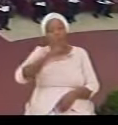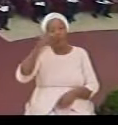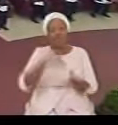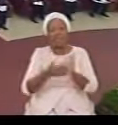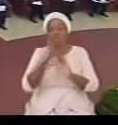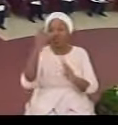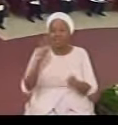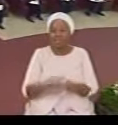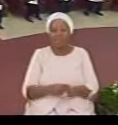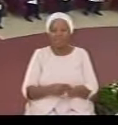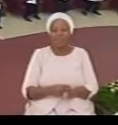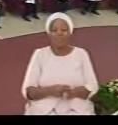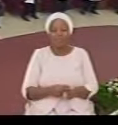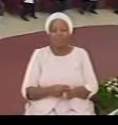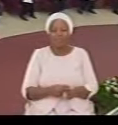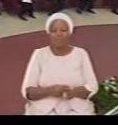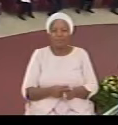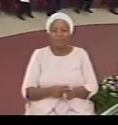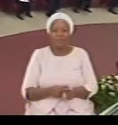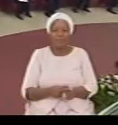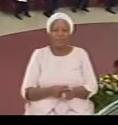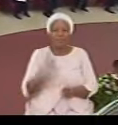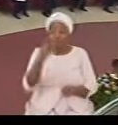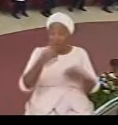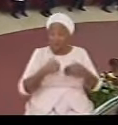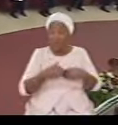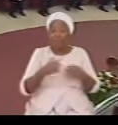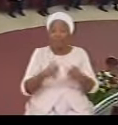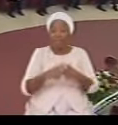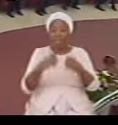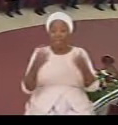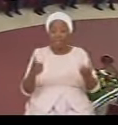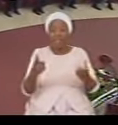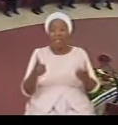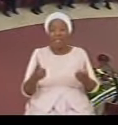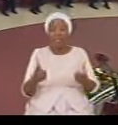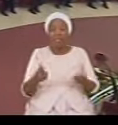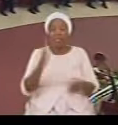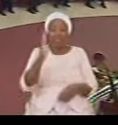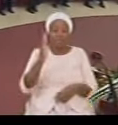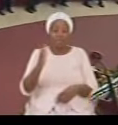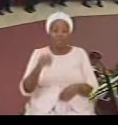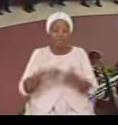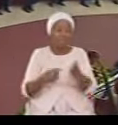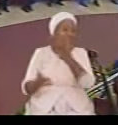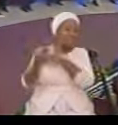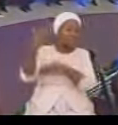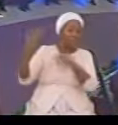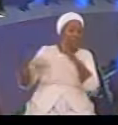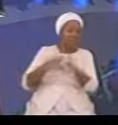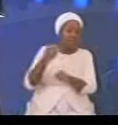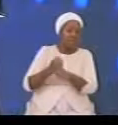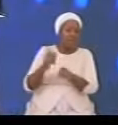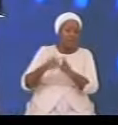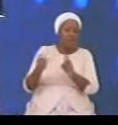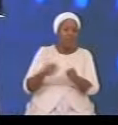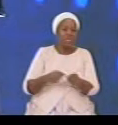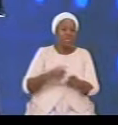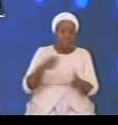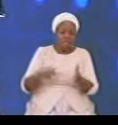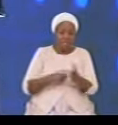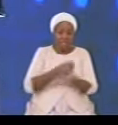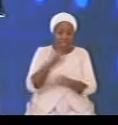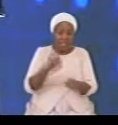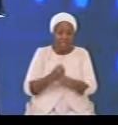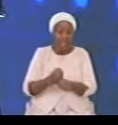better. There were great testimonies this past year, but we're going to surpass all the testimonies